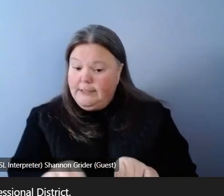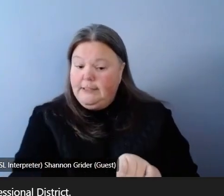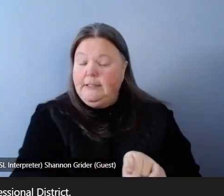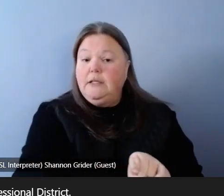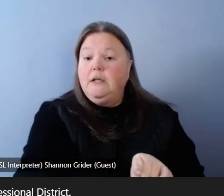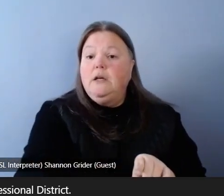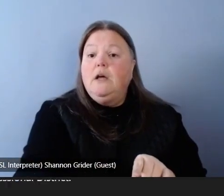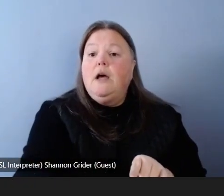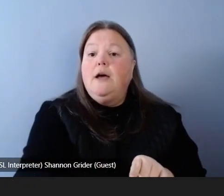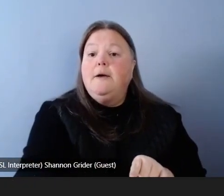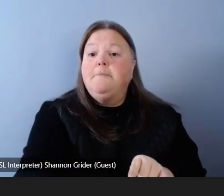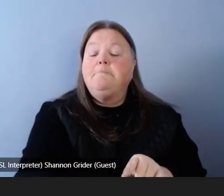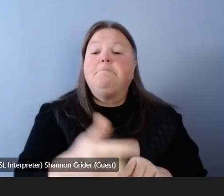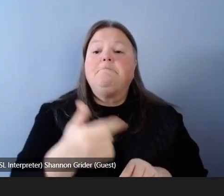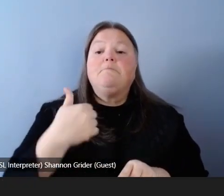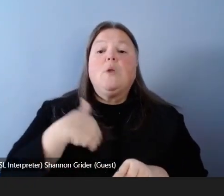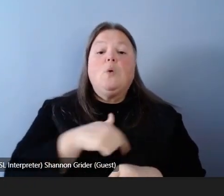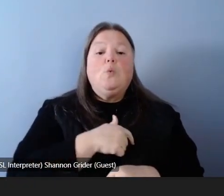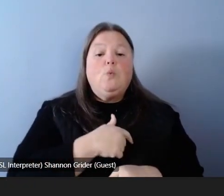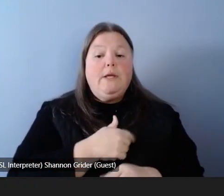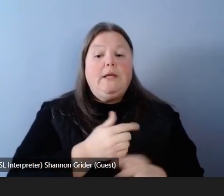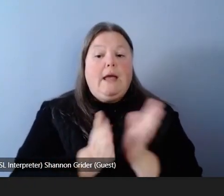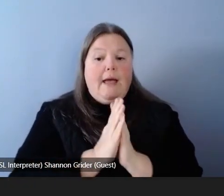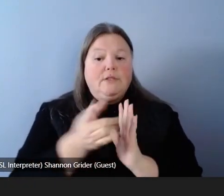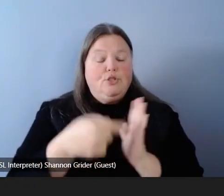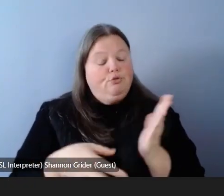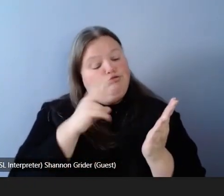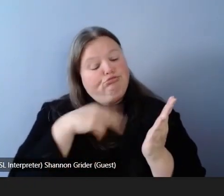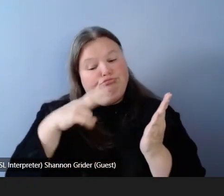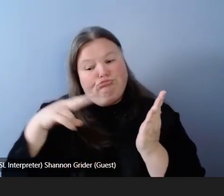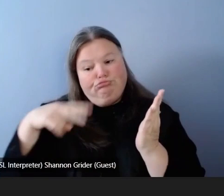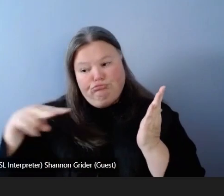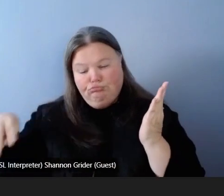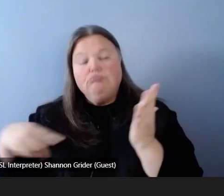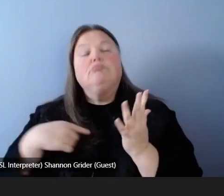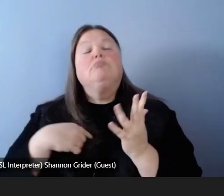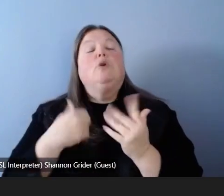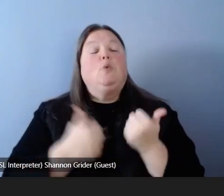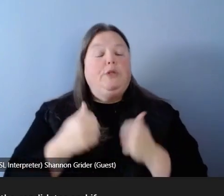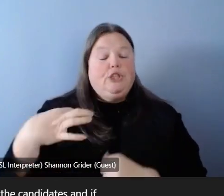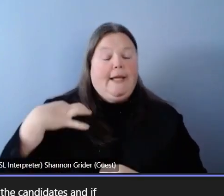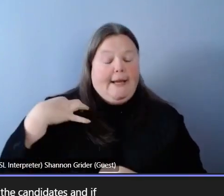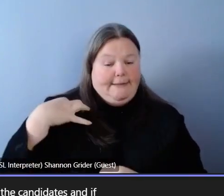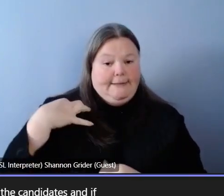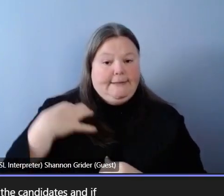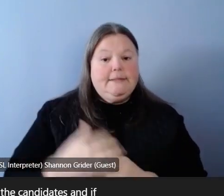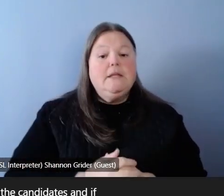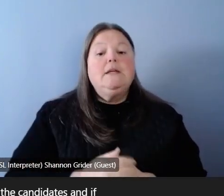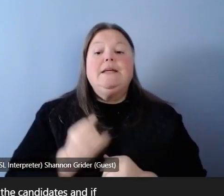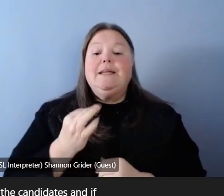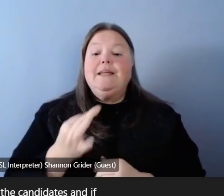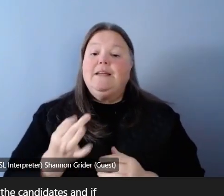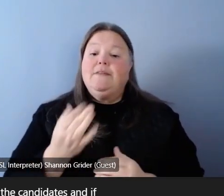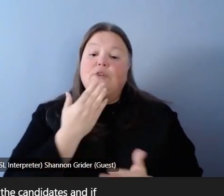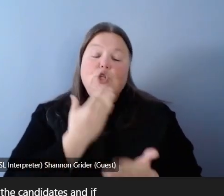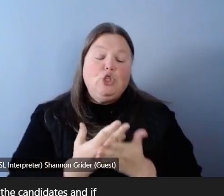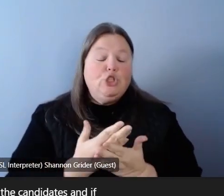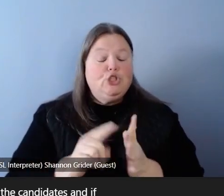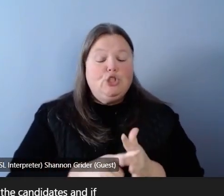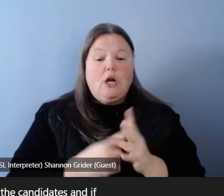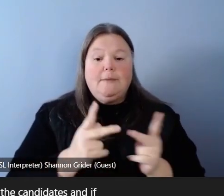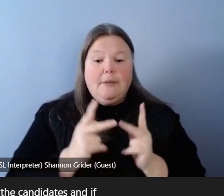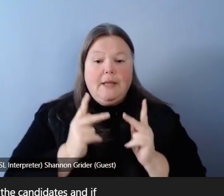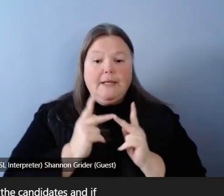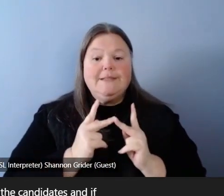so prior you were asked to review all the candidates. And if we could, a good starting place is for each member